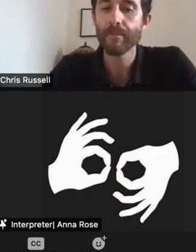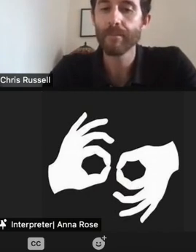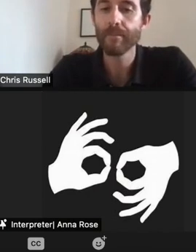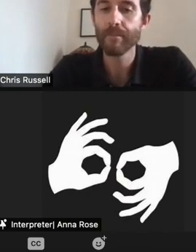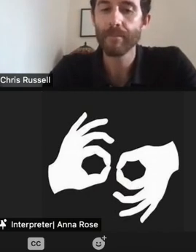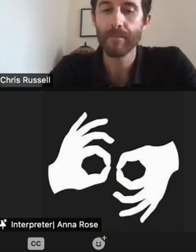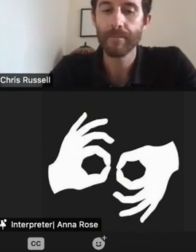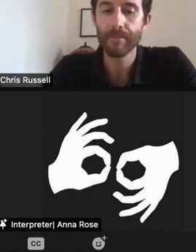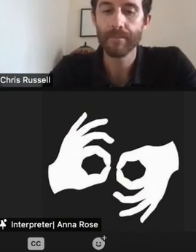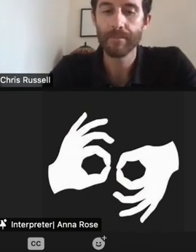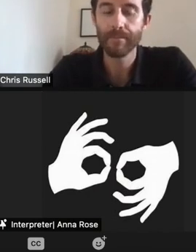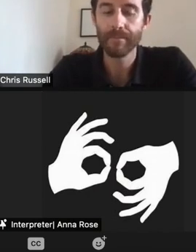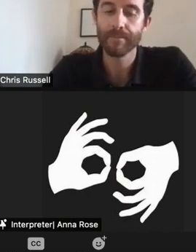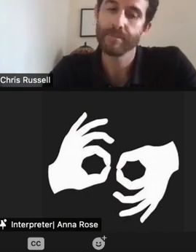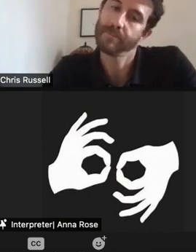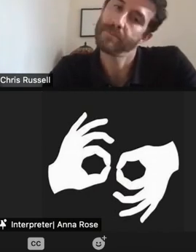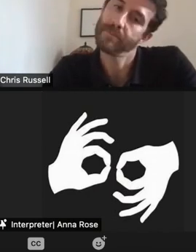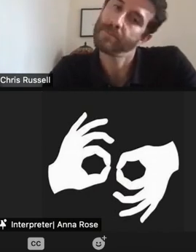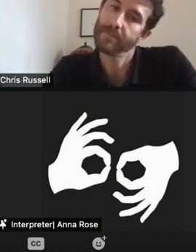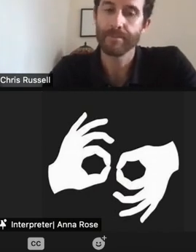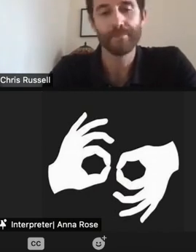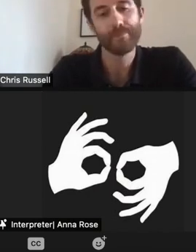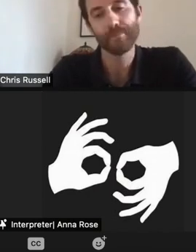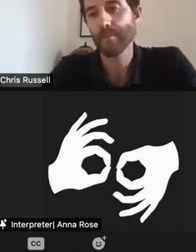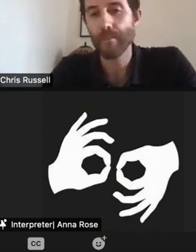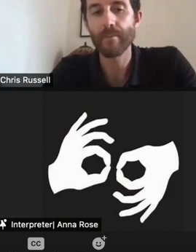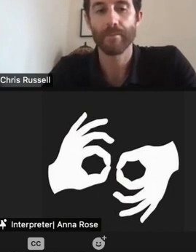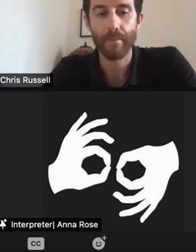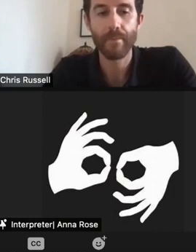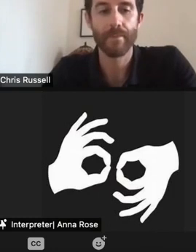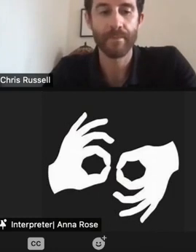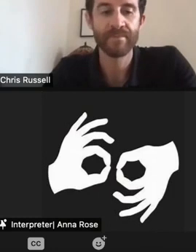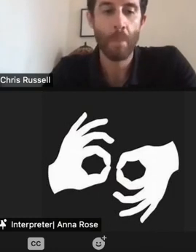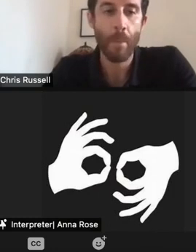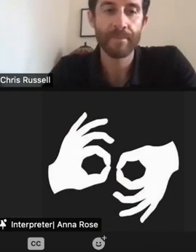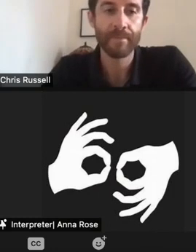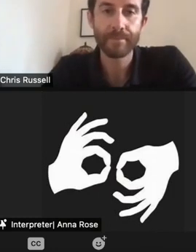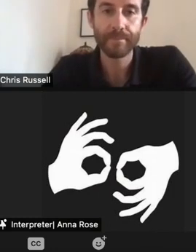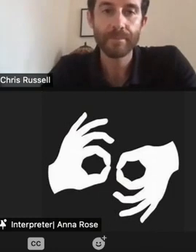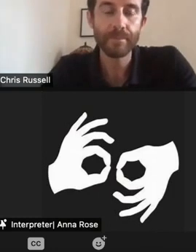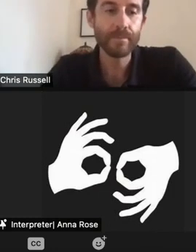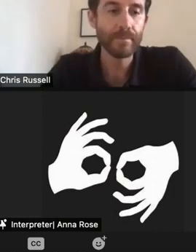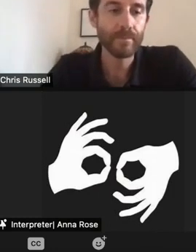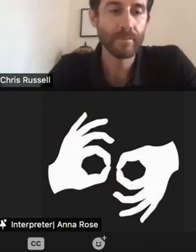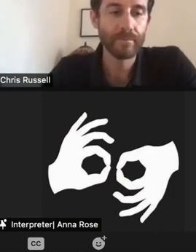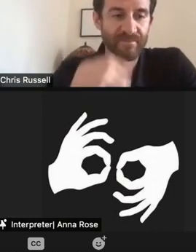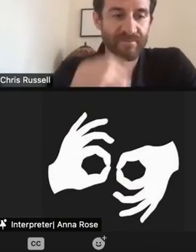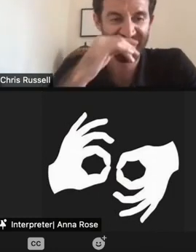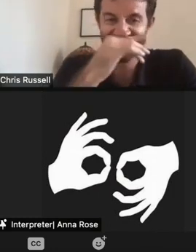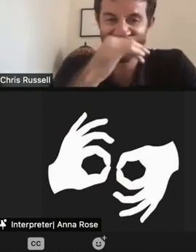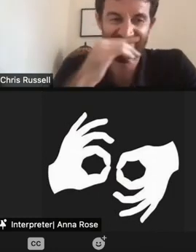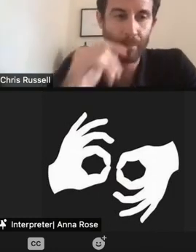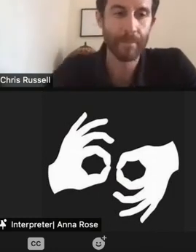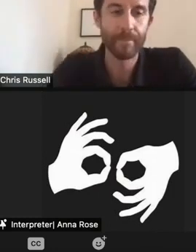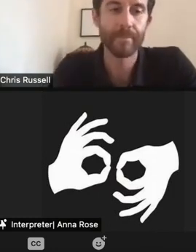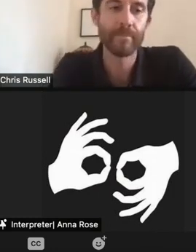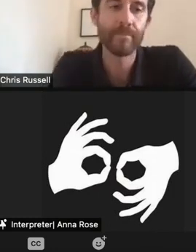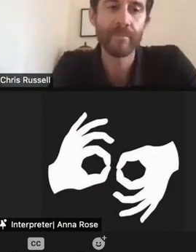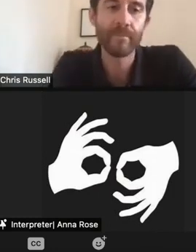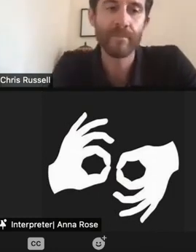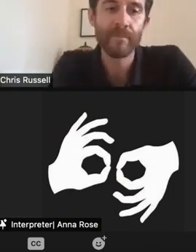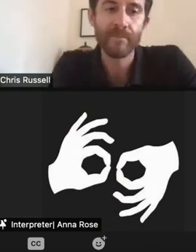the low-tech version of using an eye gaze device. But just thinking in regards to our kids with